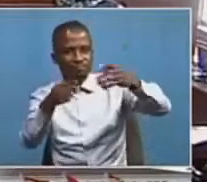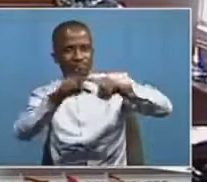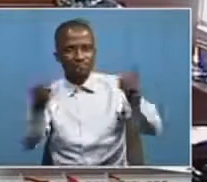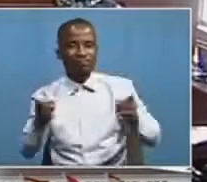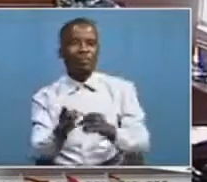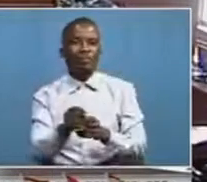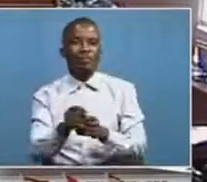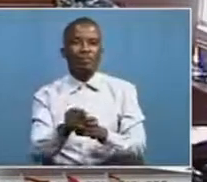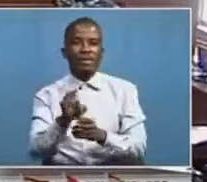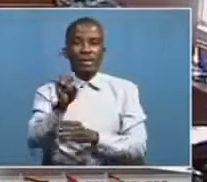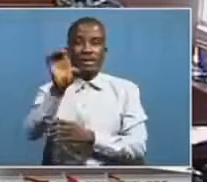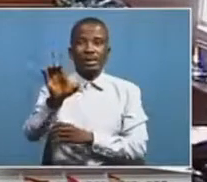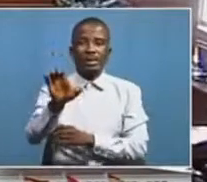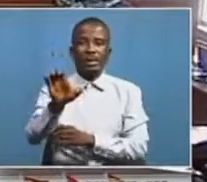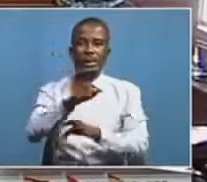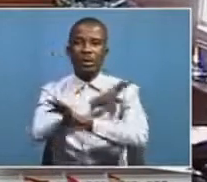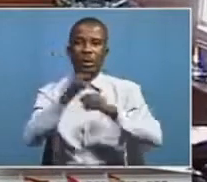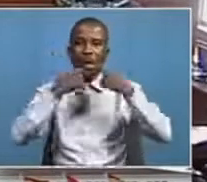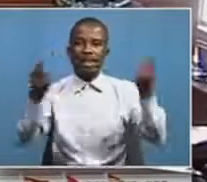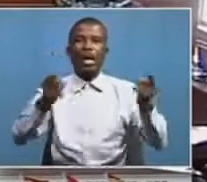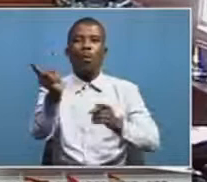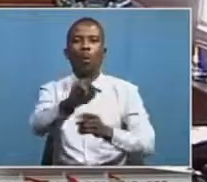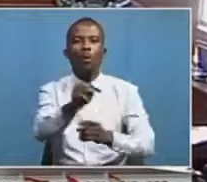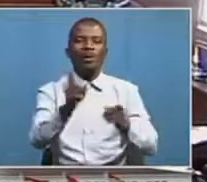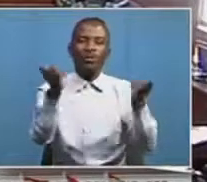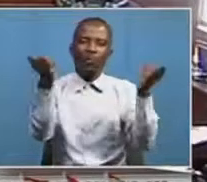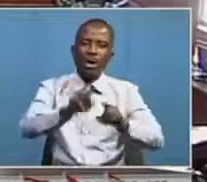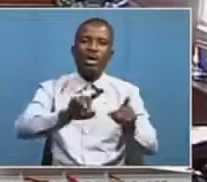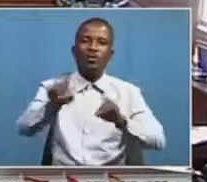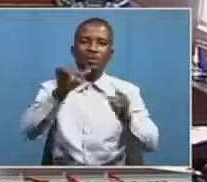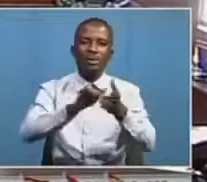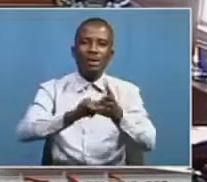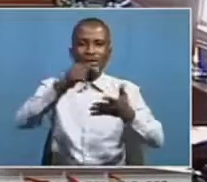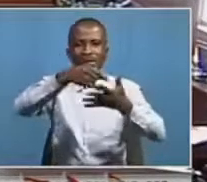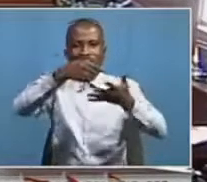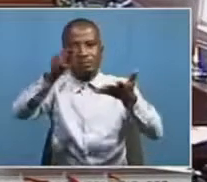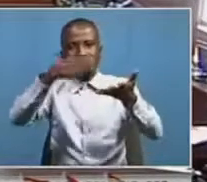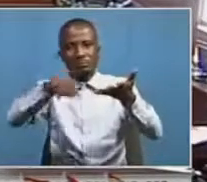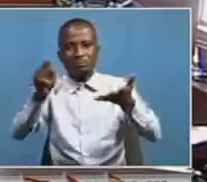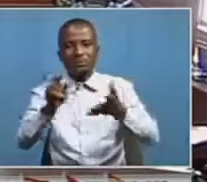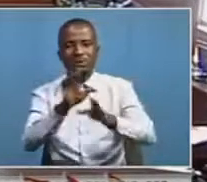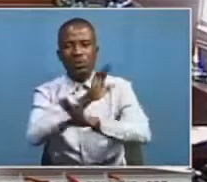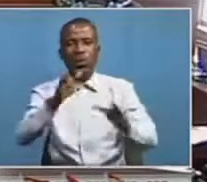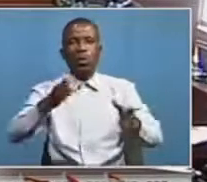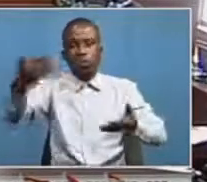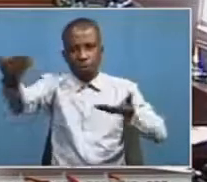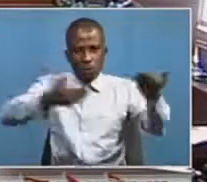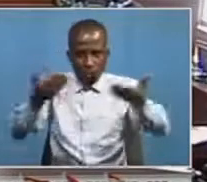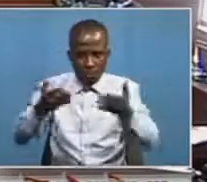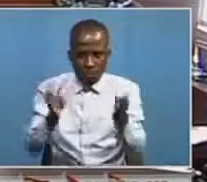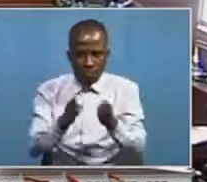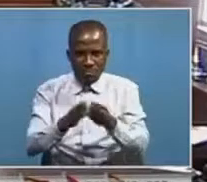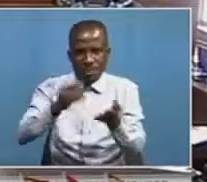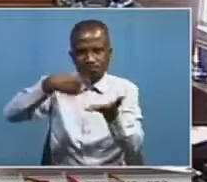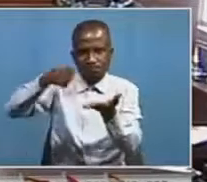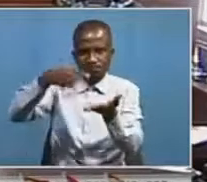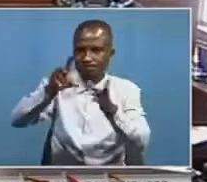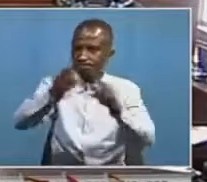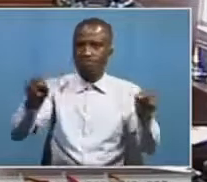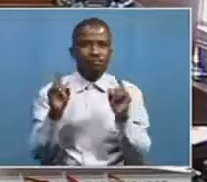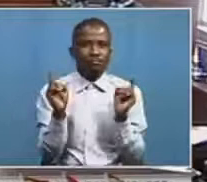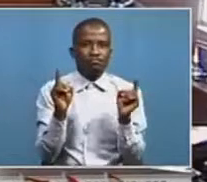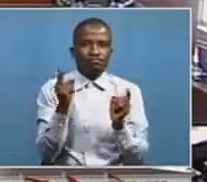indicate when the said corrections were made, and also did not involve the petitioner and his agents when making the corrections. The